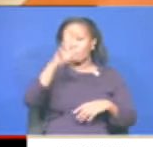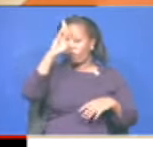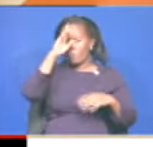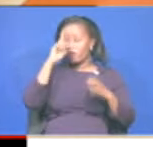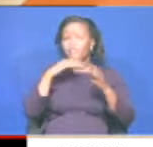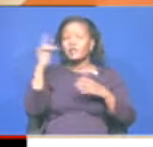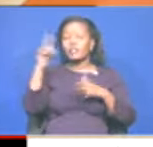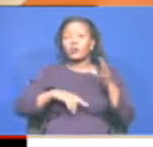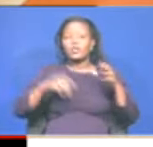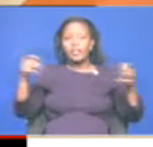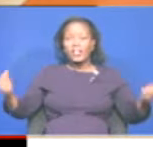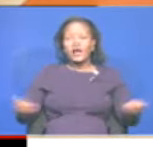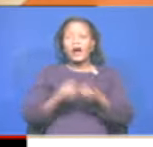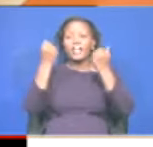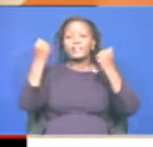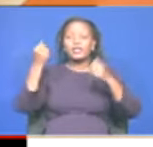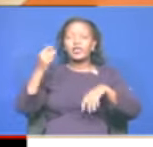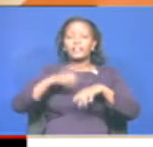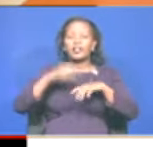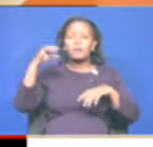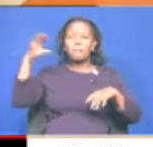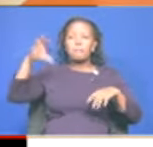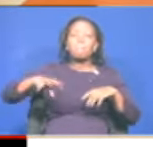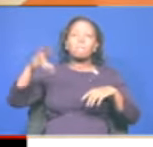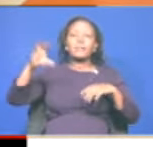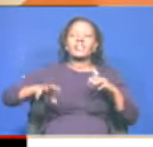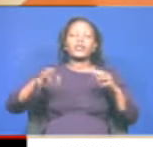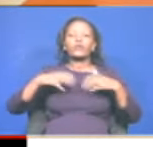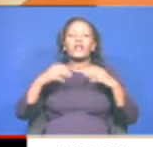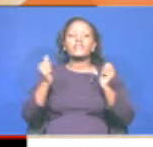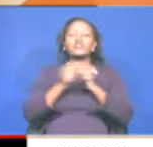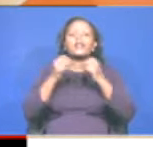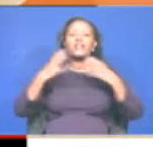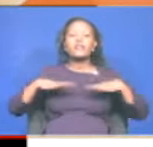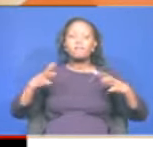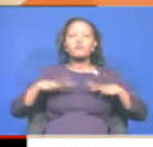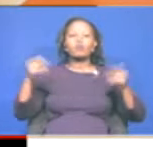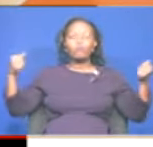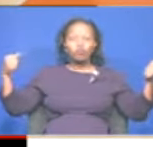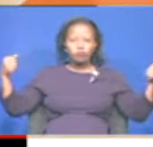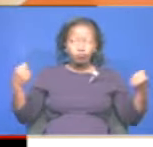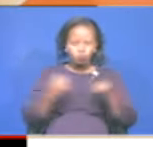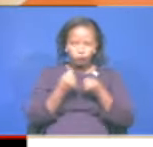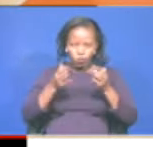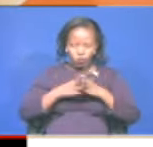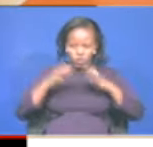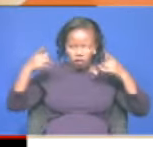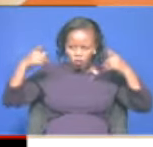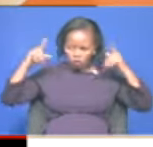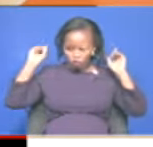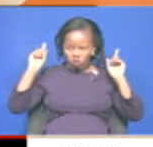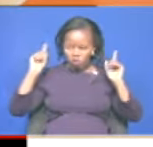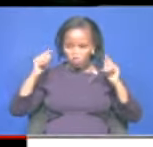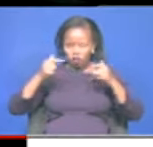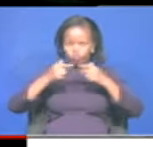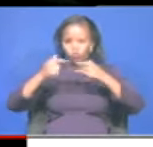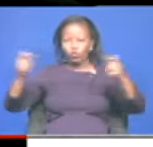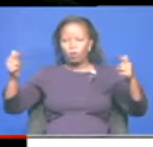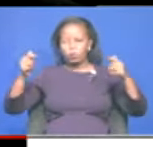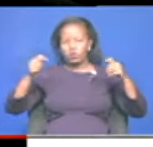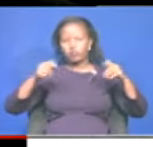when a 14-seater matatu carrying 10 passengers hit an oncoming lorry heading in the opposite direction.